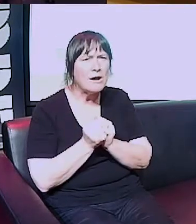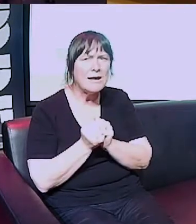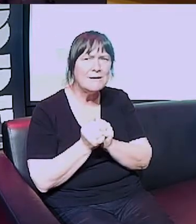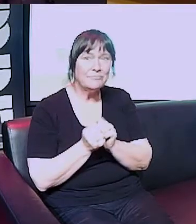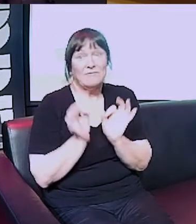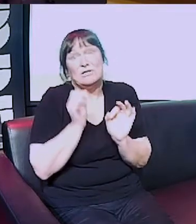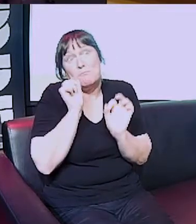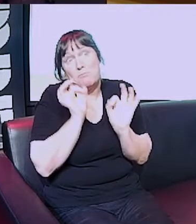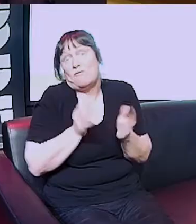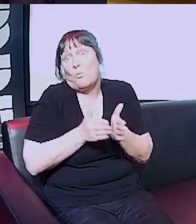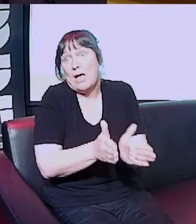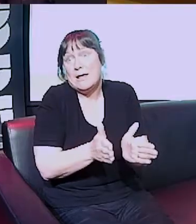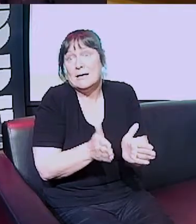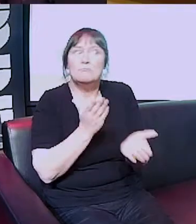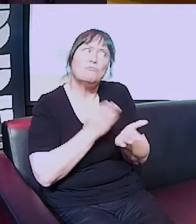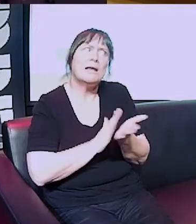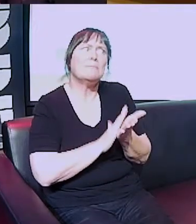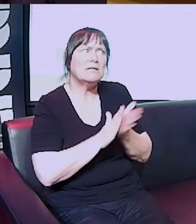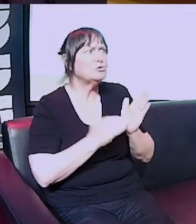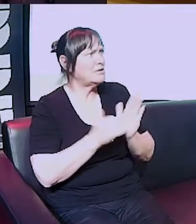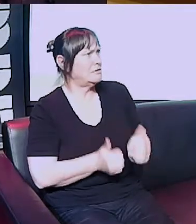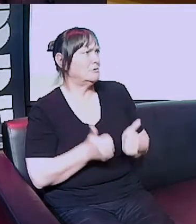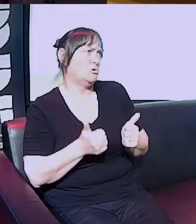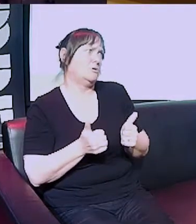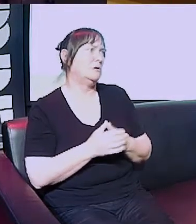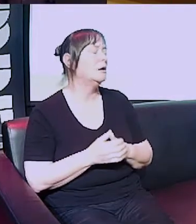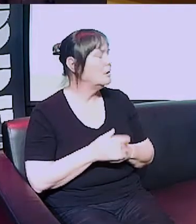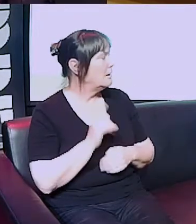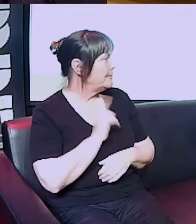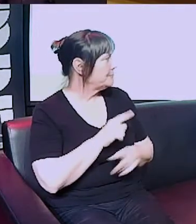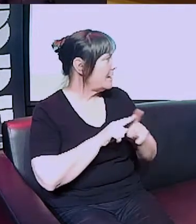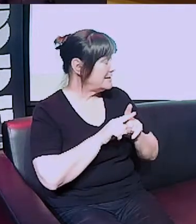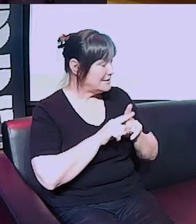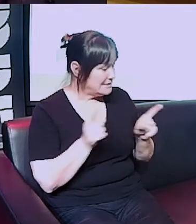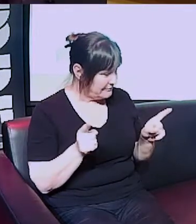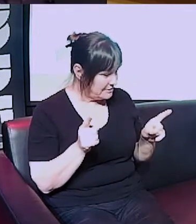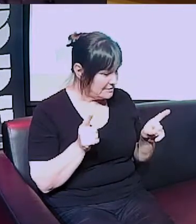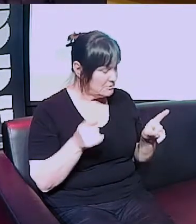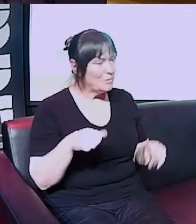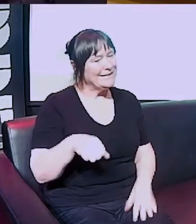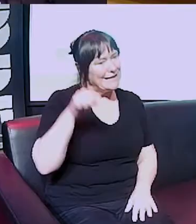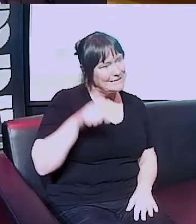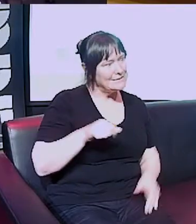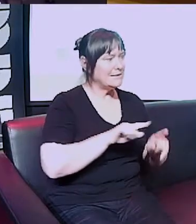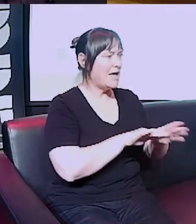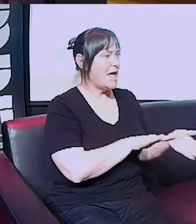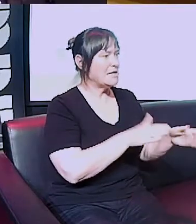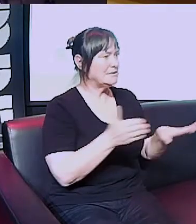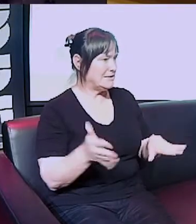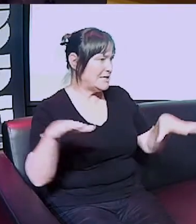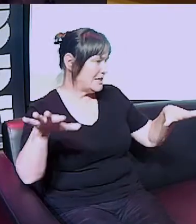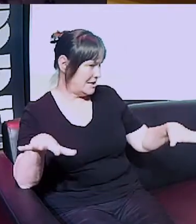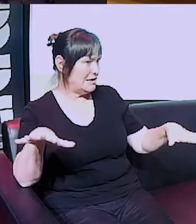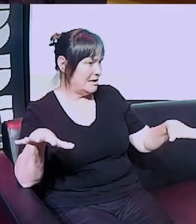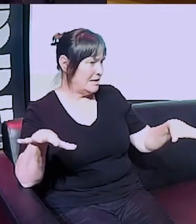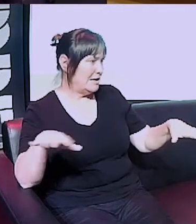that, but that appears to be where we are at the moment. There's a lot of difference between cases and deaths, and we could debate this, but I'd quite like